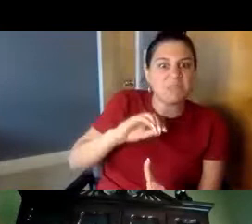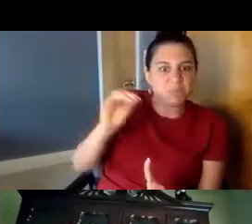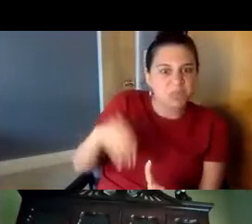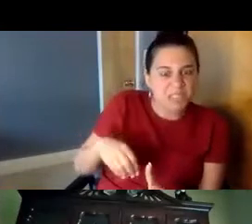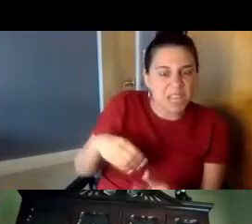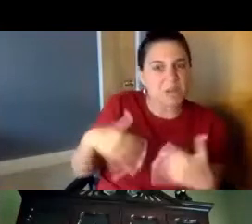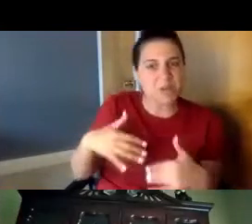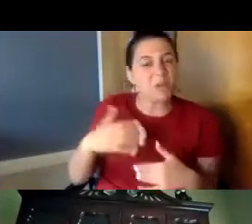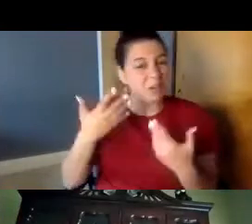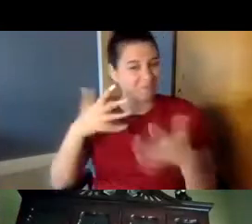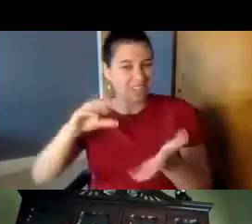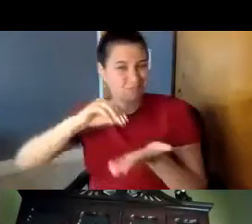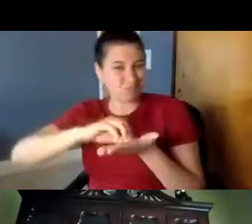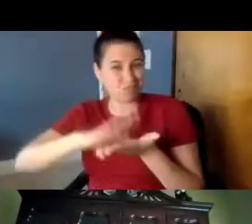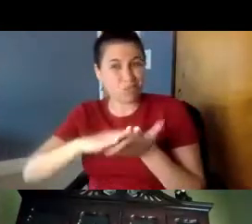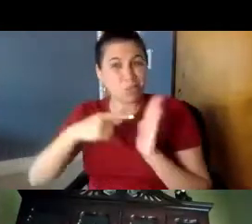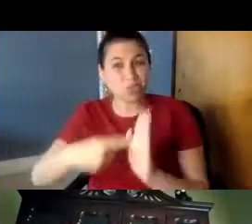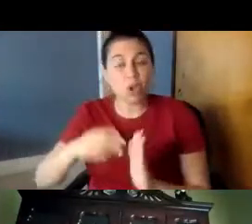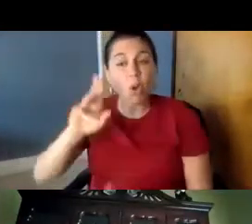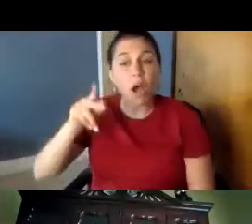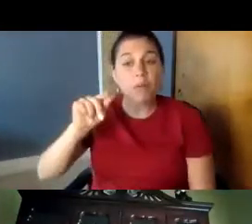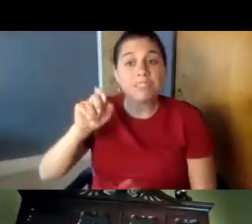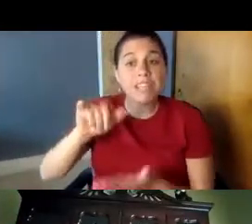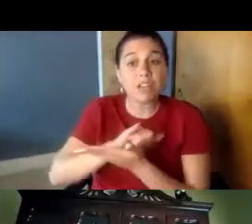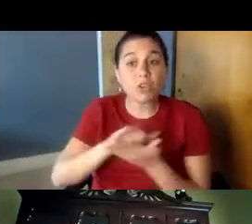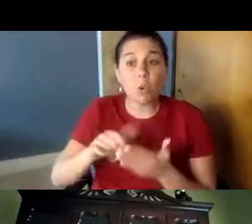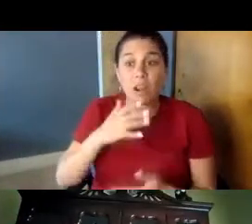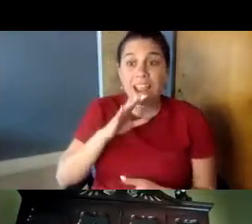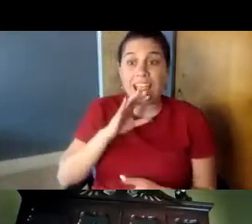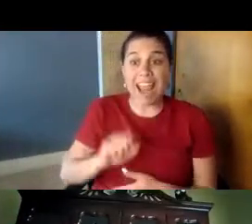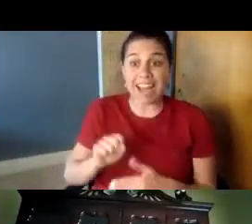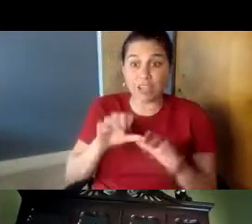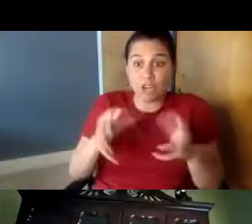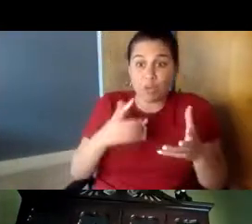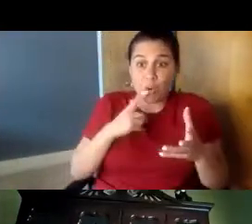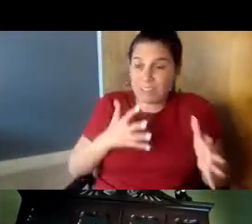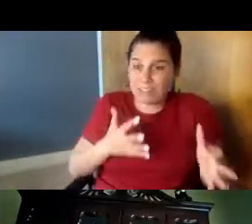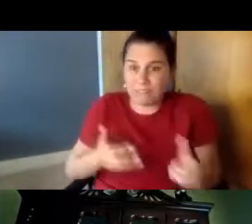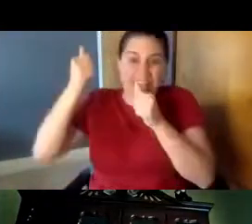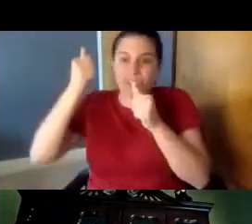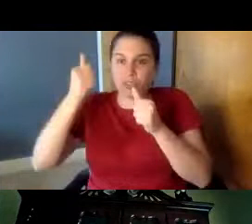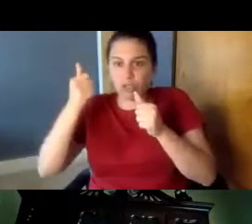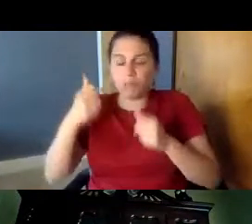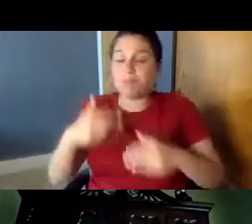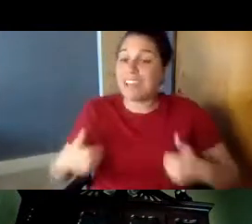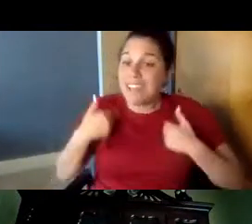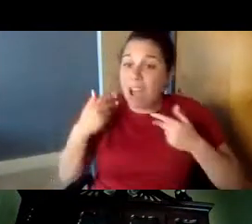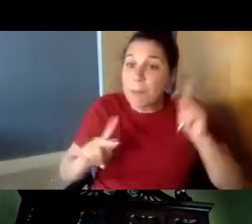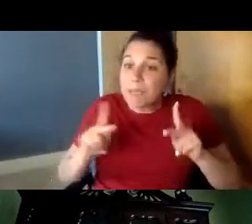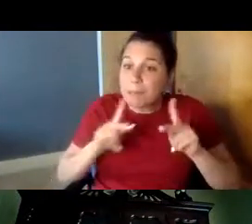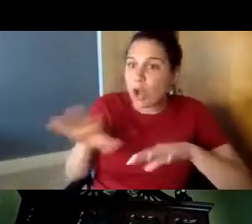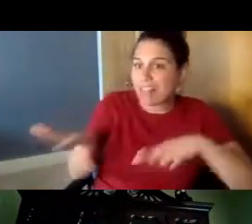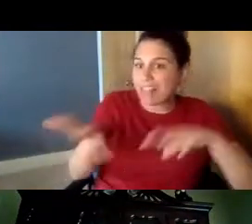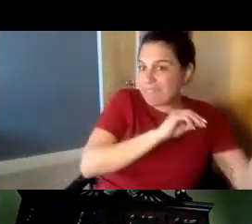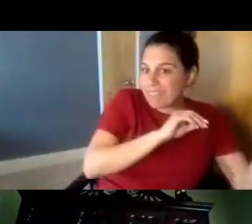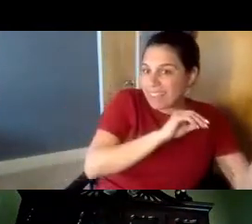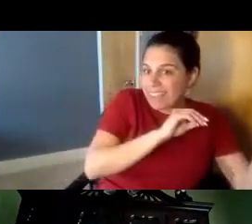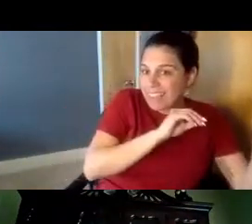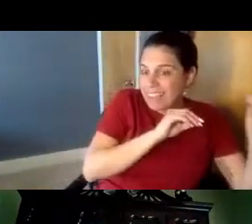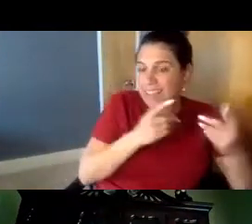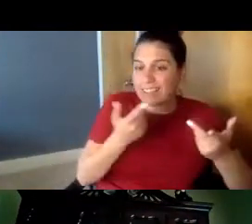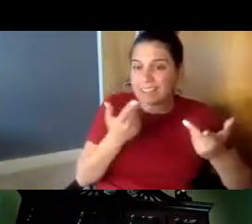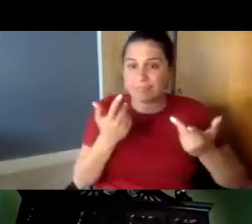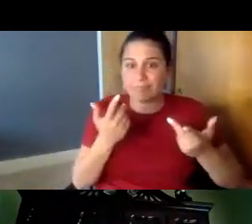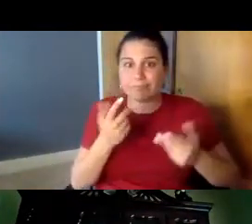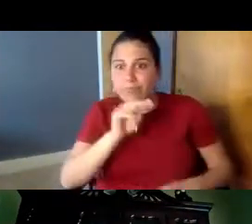upstate New York is aging faster than the rest of the country. Younger people are leaving the small towns and even cities like Rochester to move to